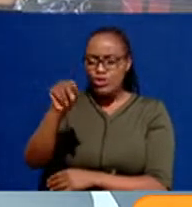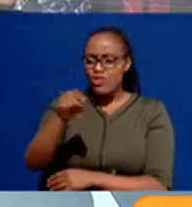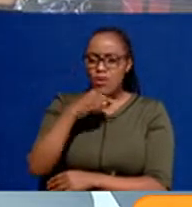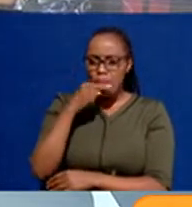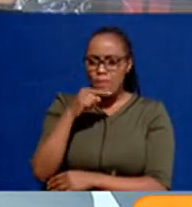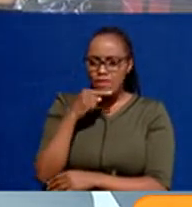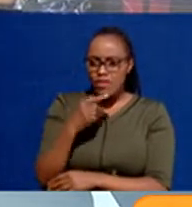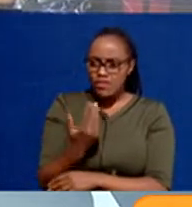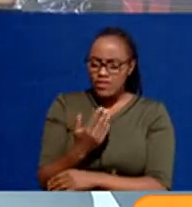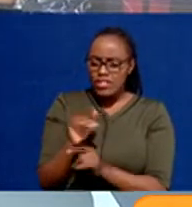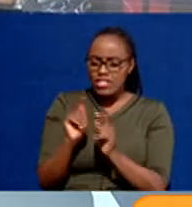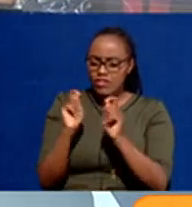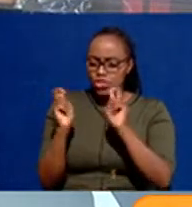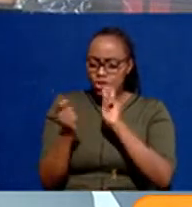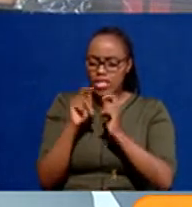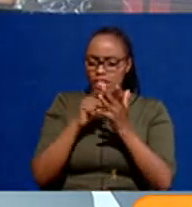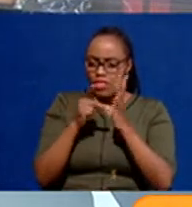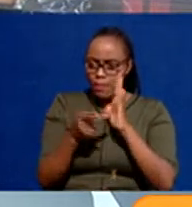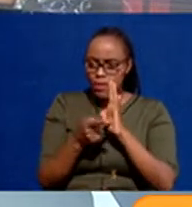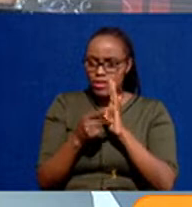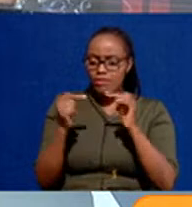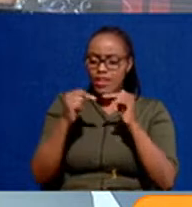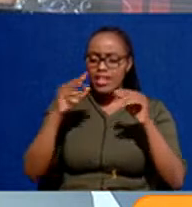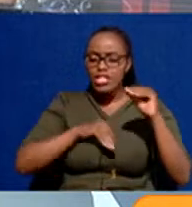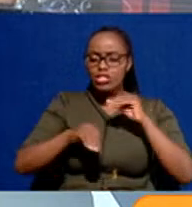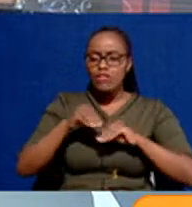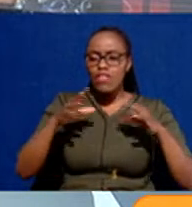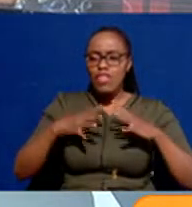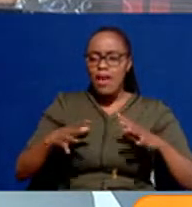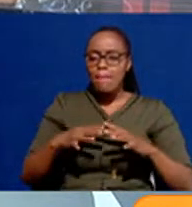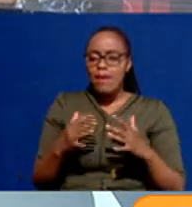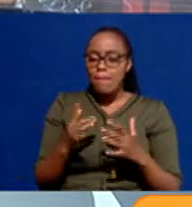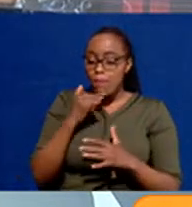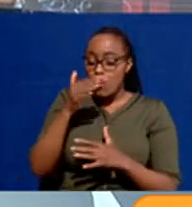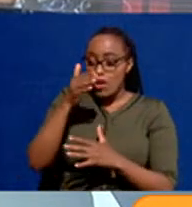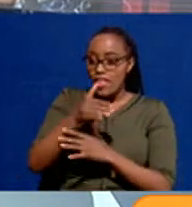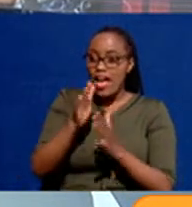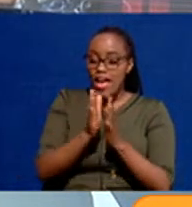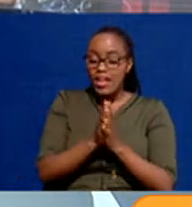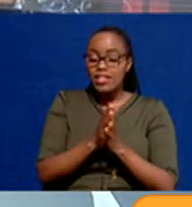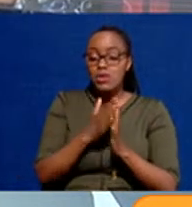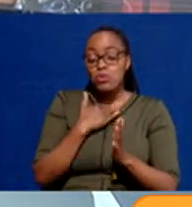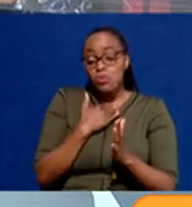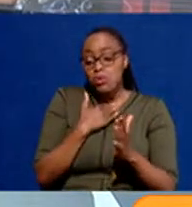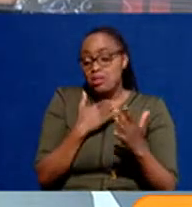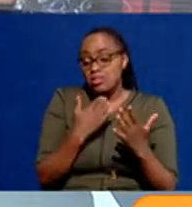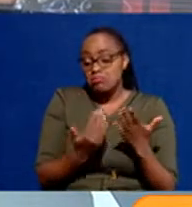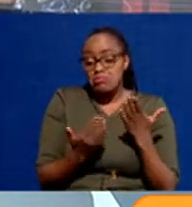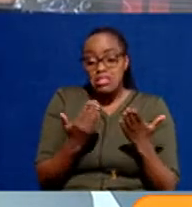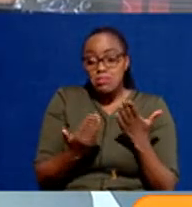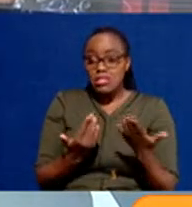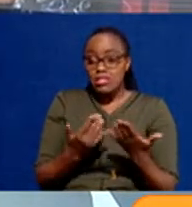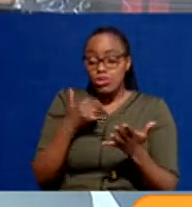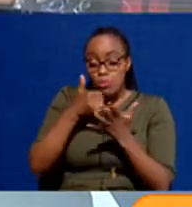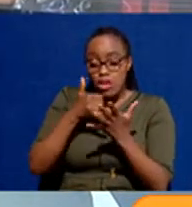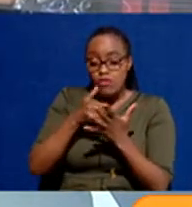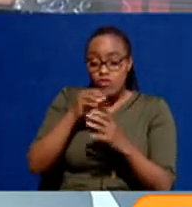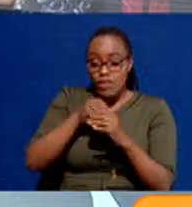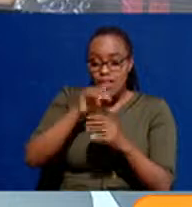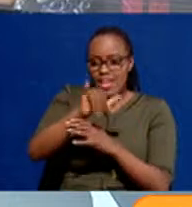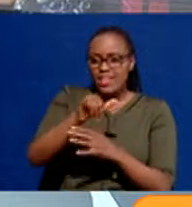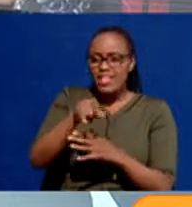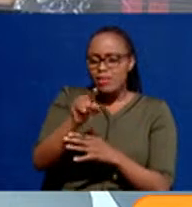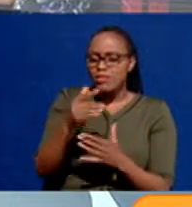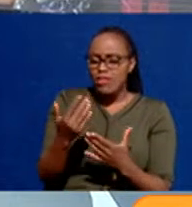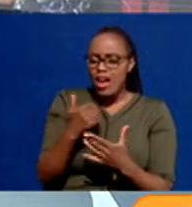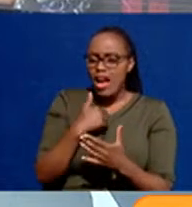measures to ring fence this project against corruption, for those who would hear that and want to get involved in it. What are